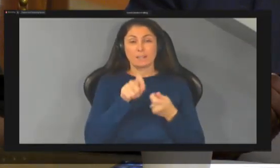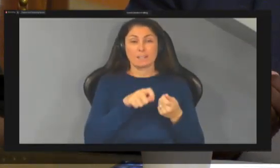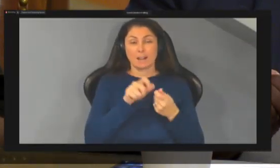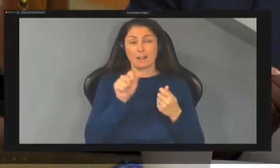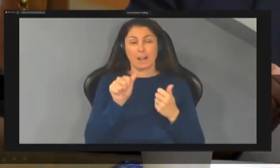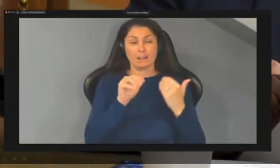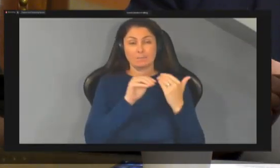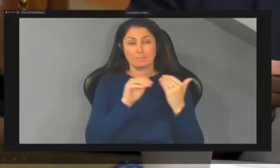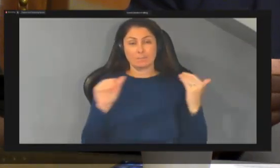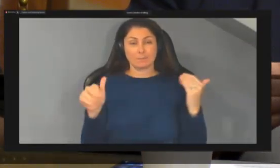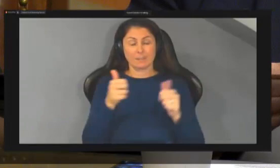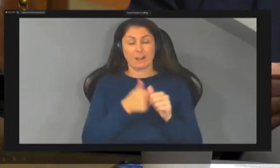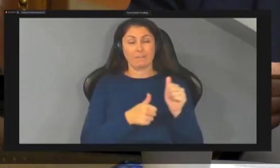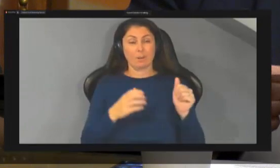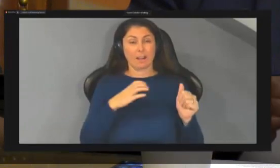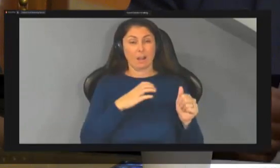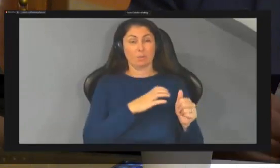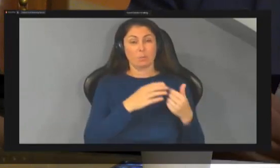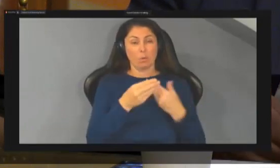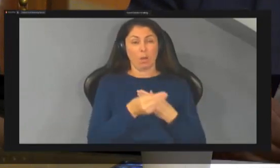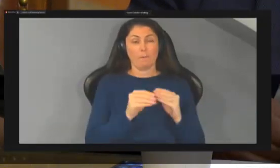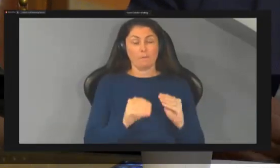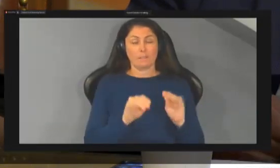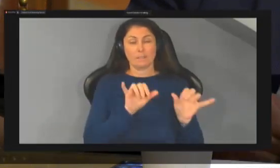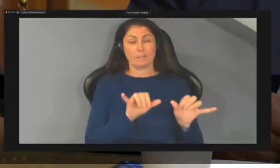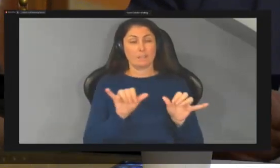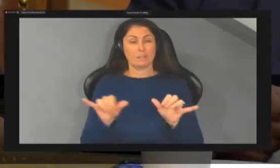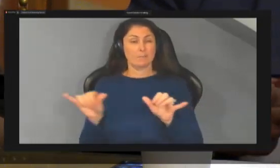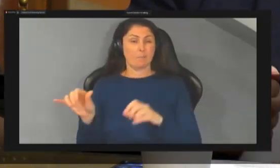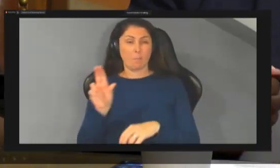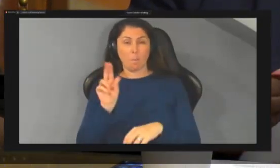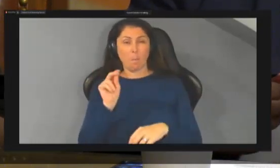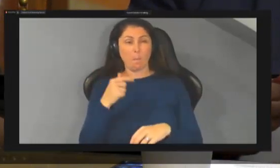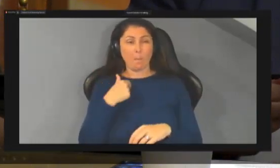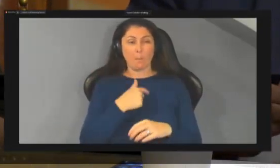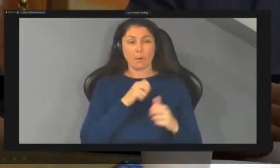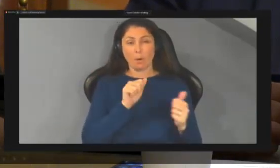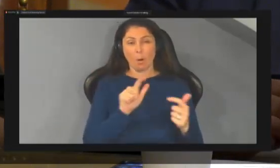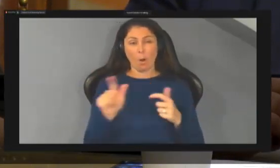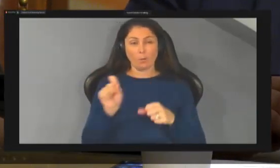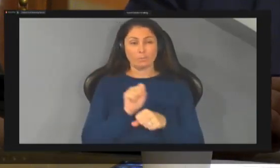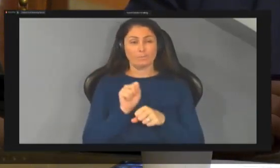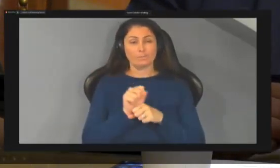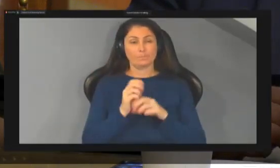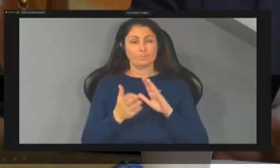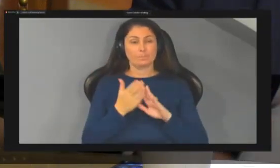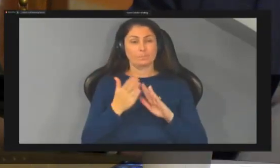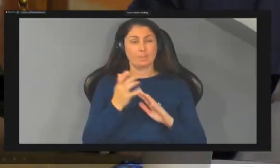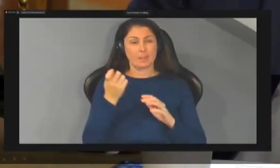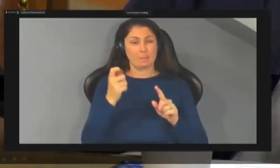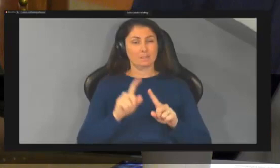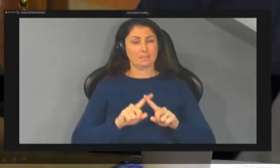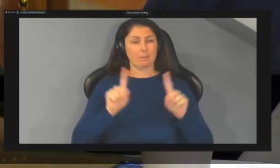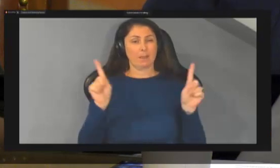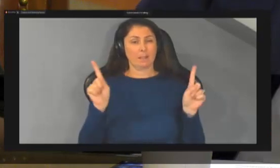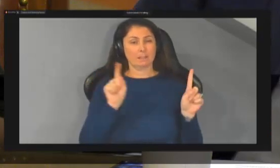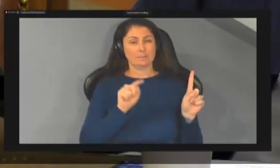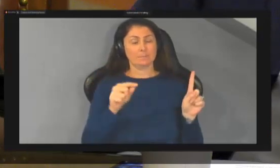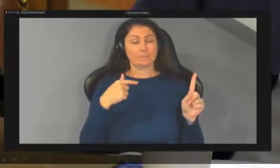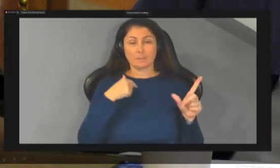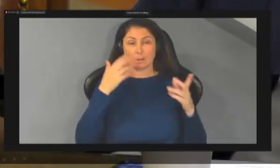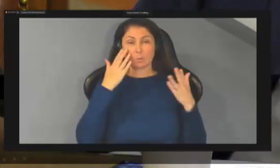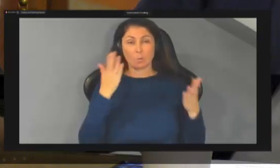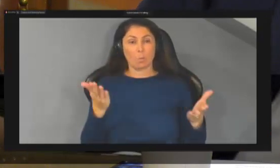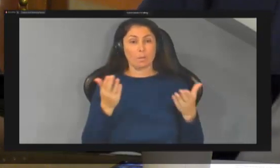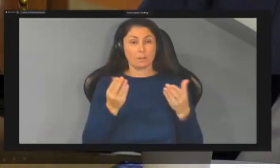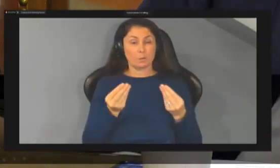in every council office, right? We all kind of operate slightly differently. I don't know what the solution is, if it